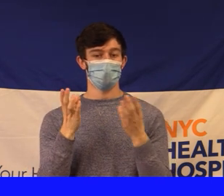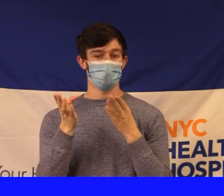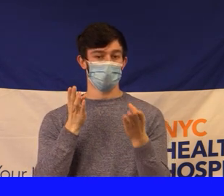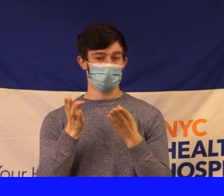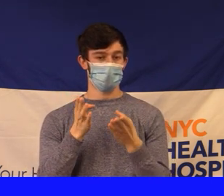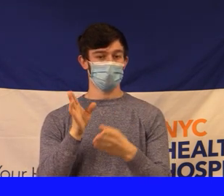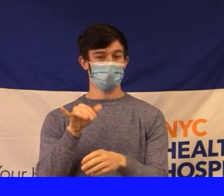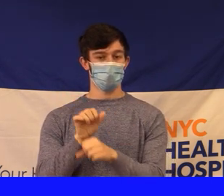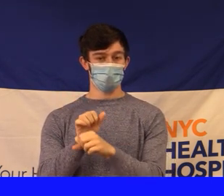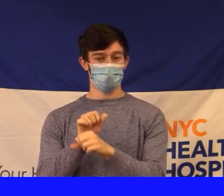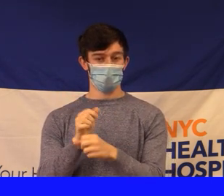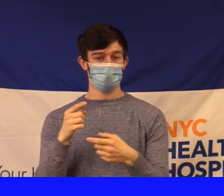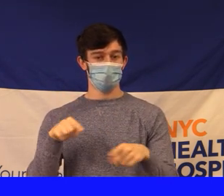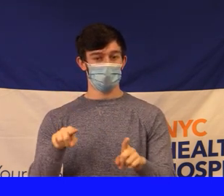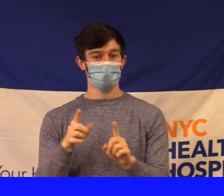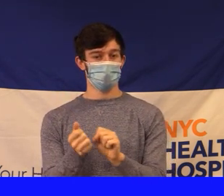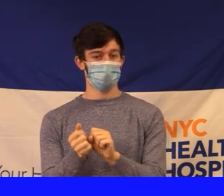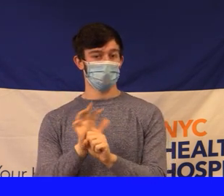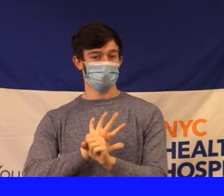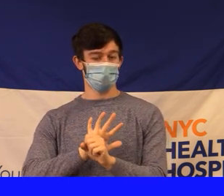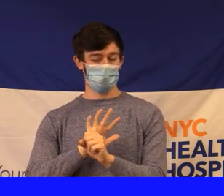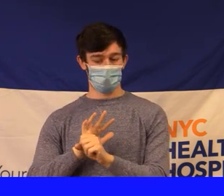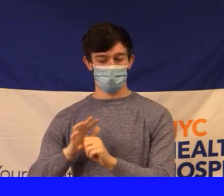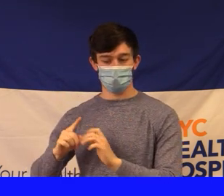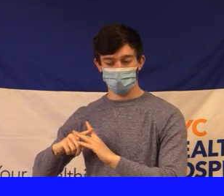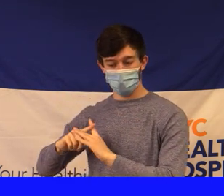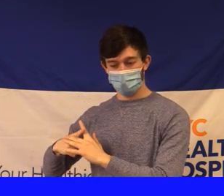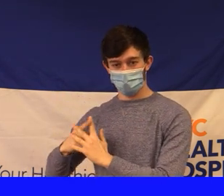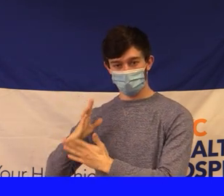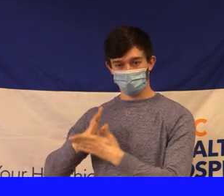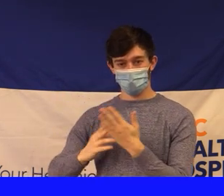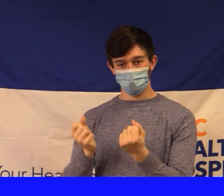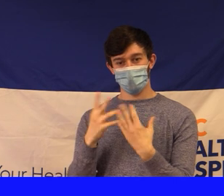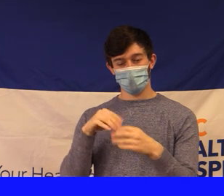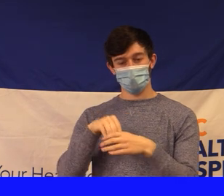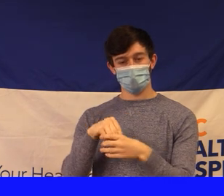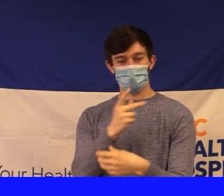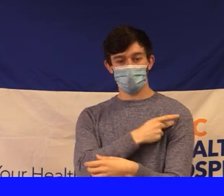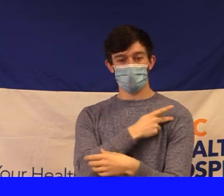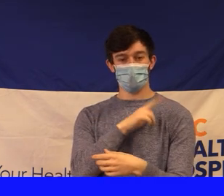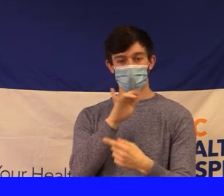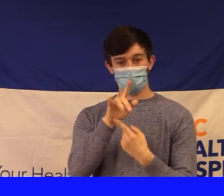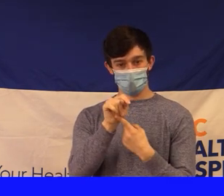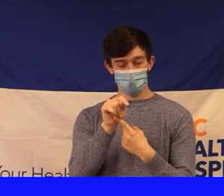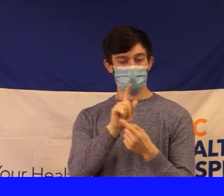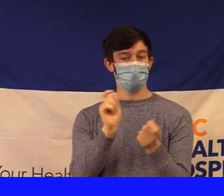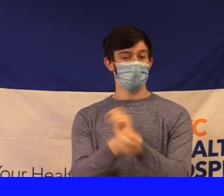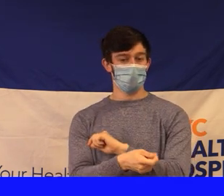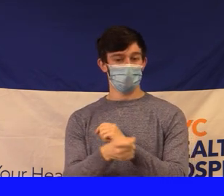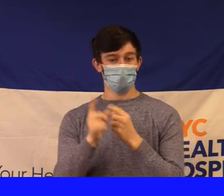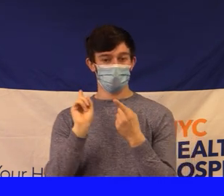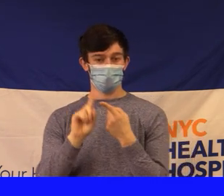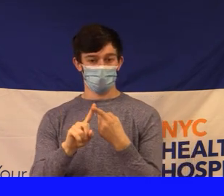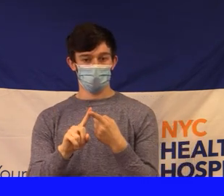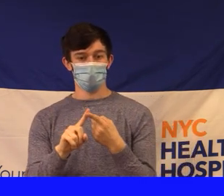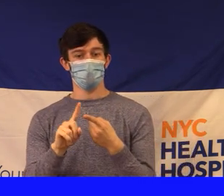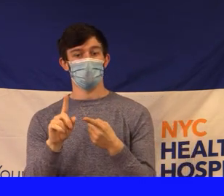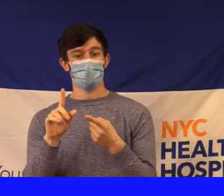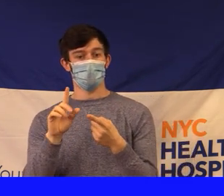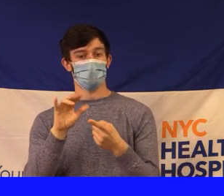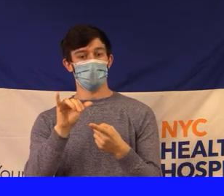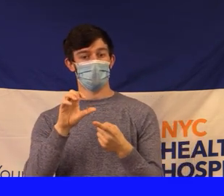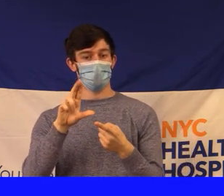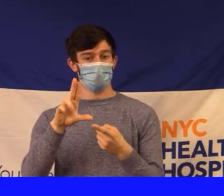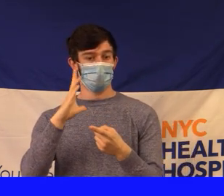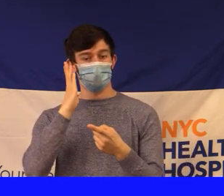during the acute COVID pandemic phase. Many of the inpatient units were converted to med-surg